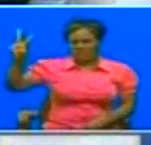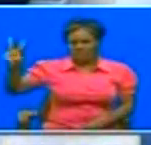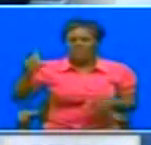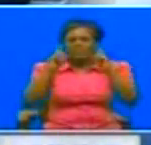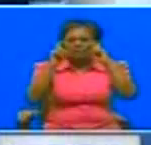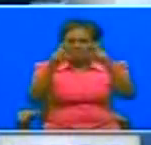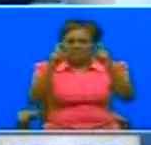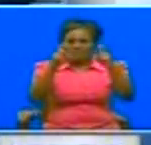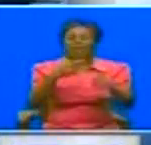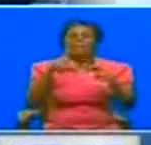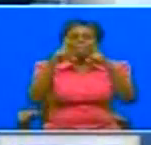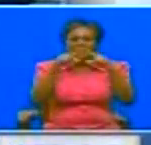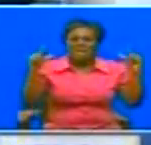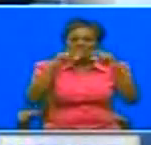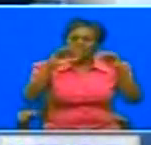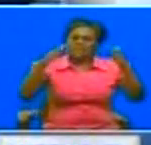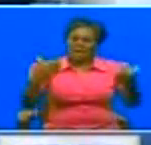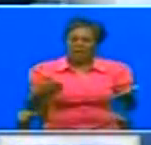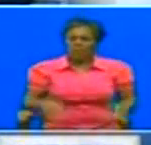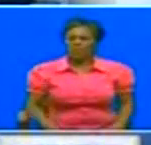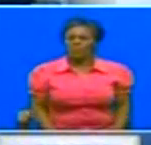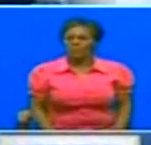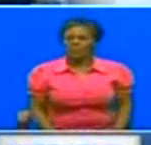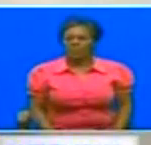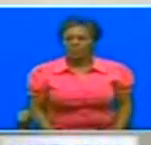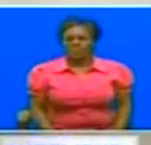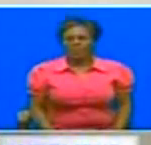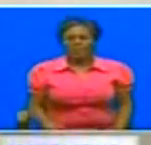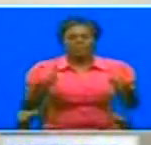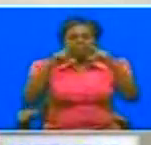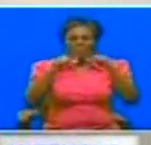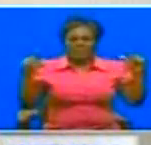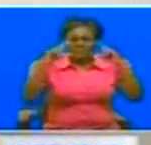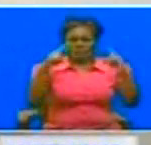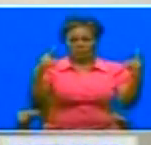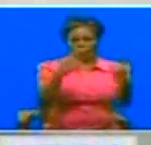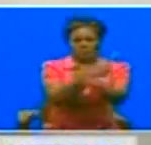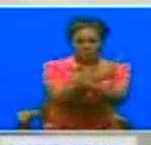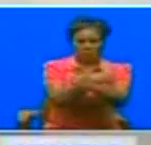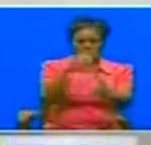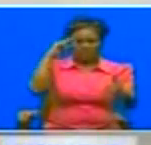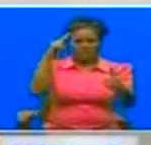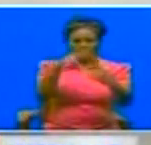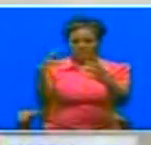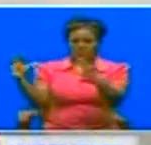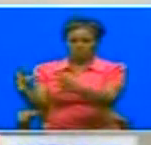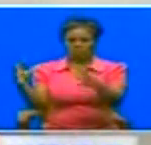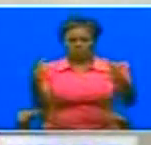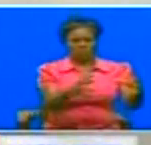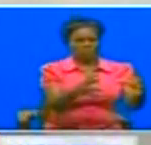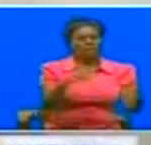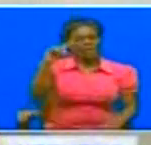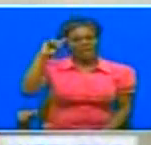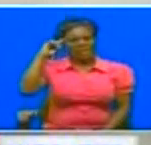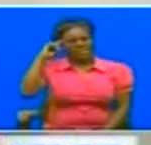like the messaging to be? I think messaging is different for different target groups, but I